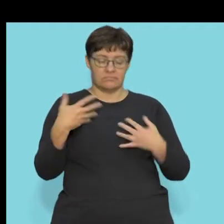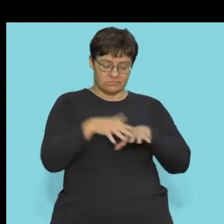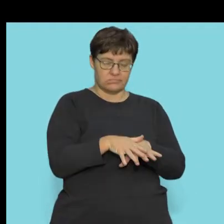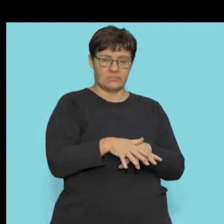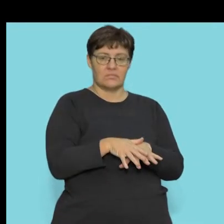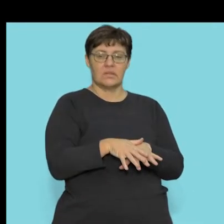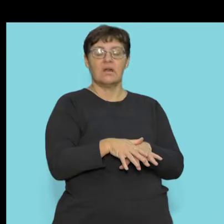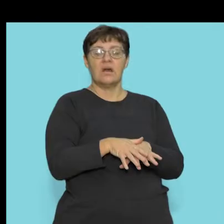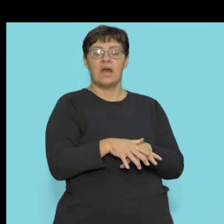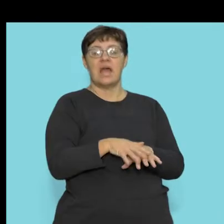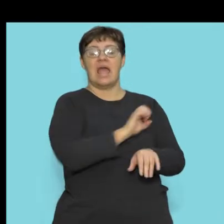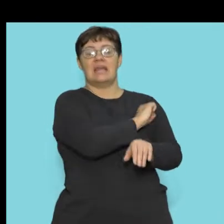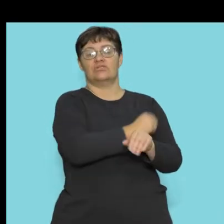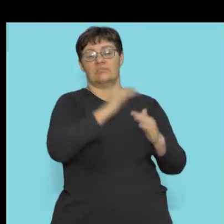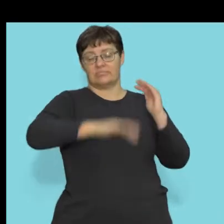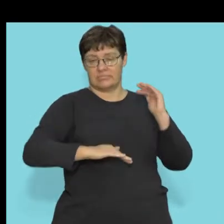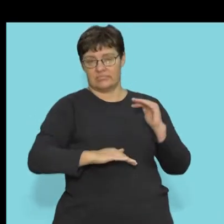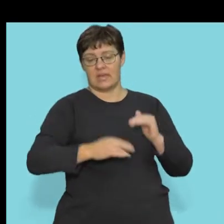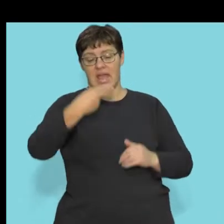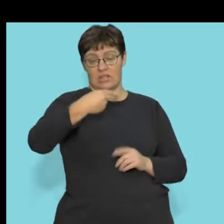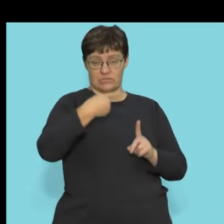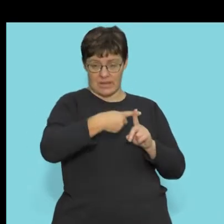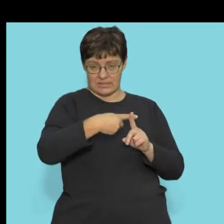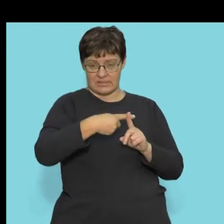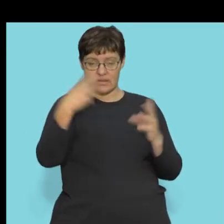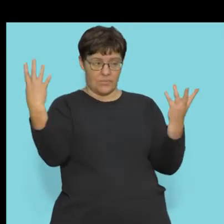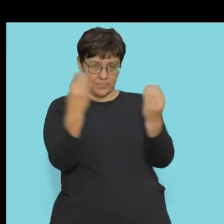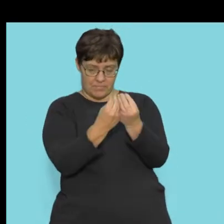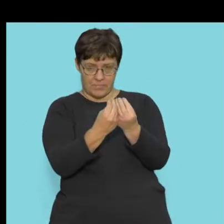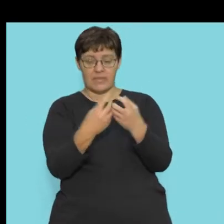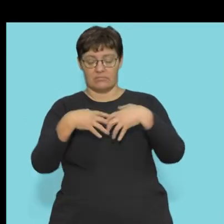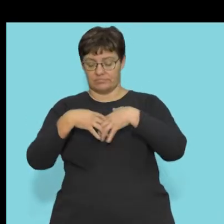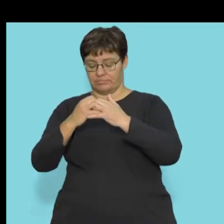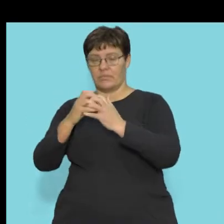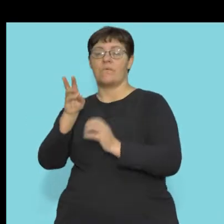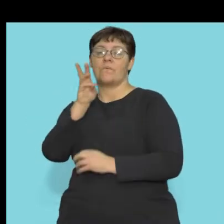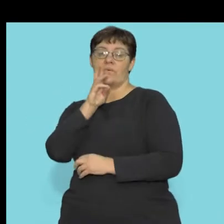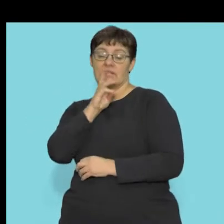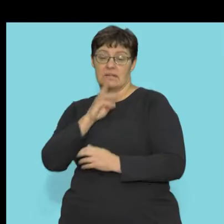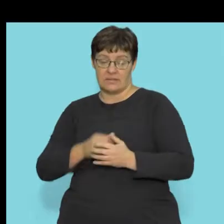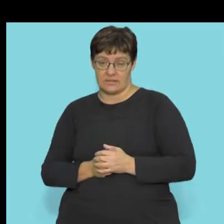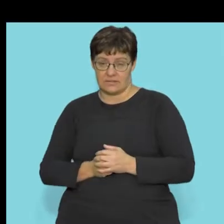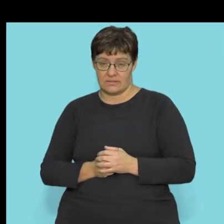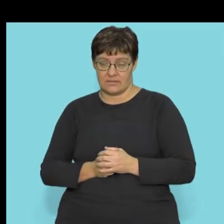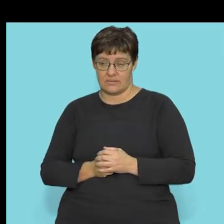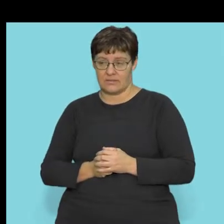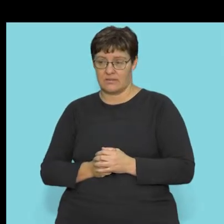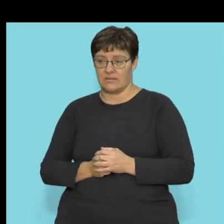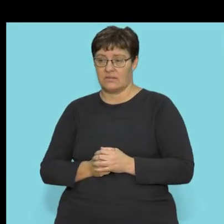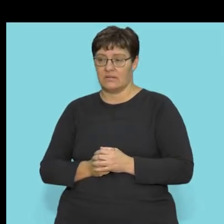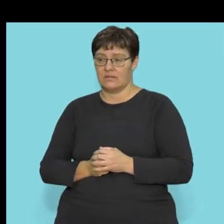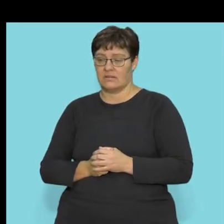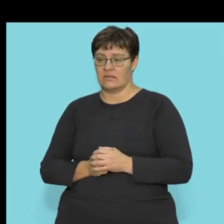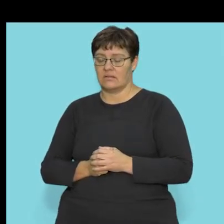with the de-energized hydrogens to form what we refer to as water. So the